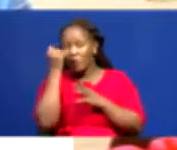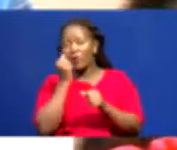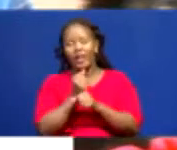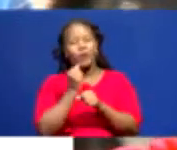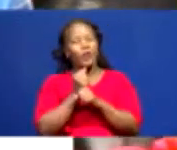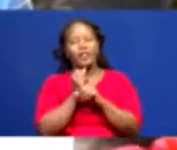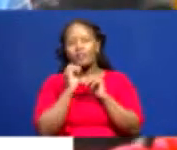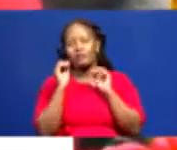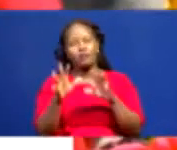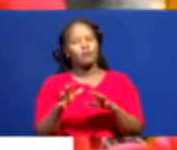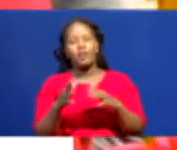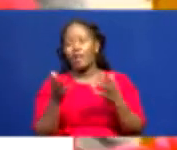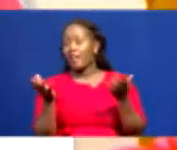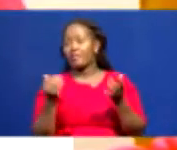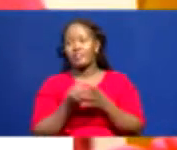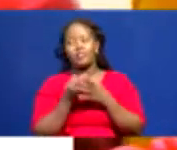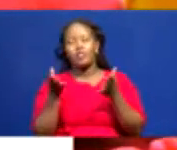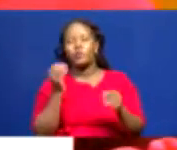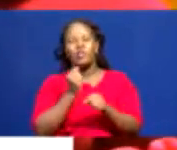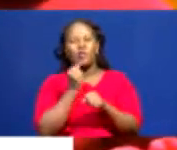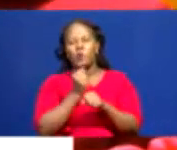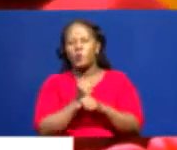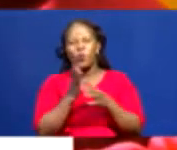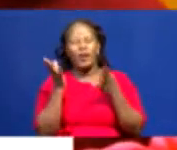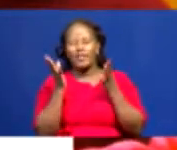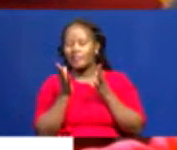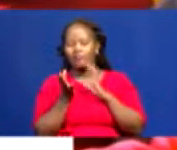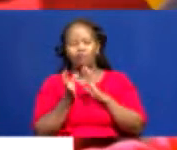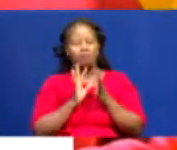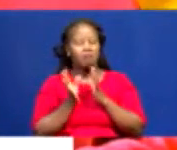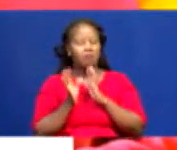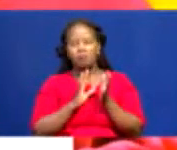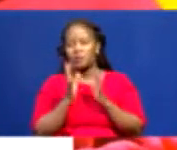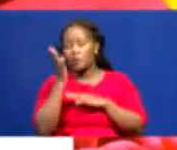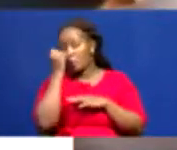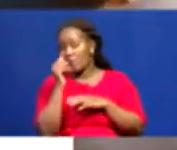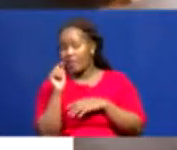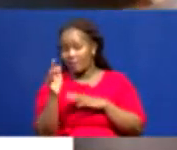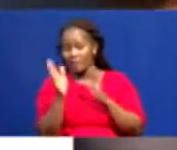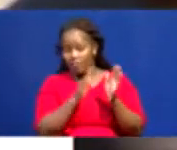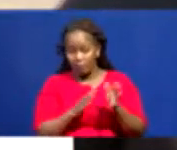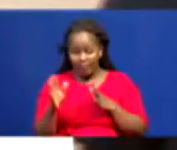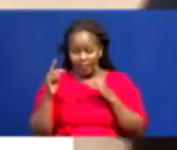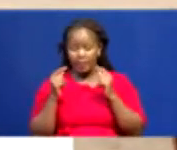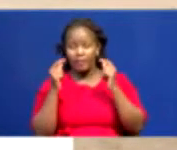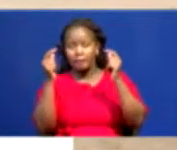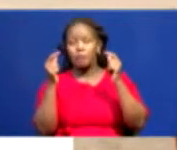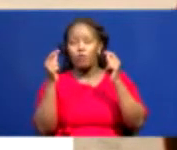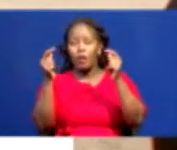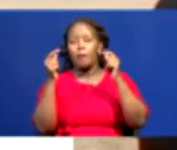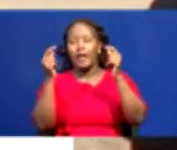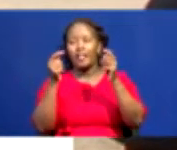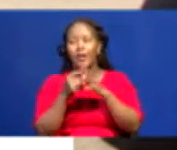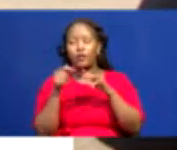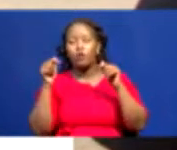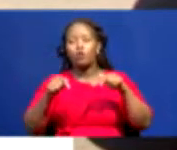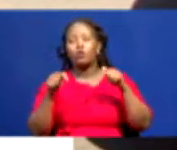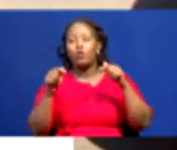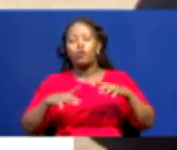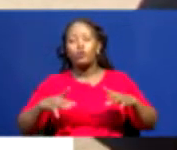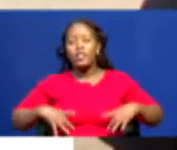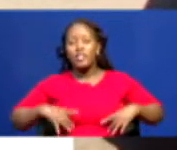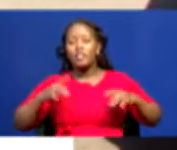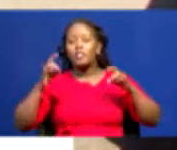nafanyika saizi. Kazi leo iko chini kwa sababu ya hiyo maandamano. Leo Kitengela